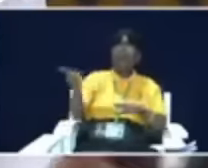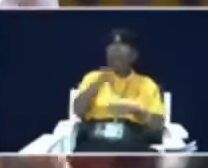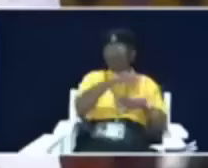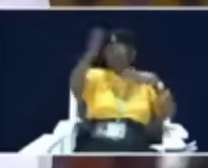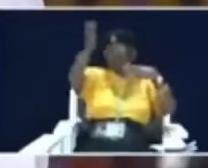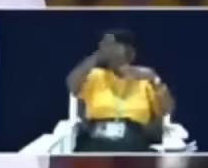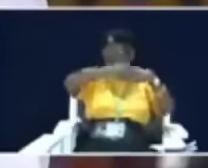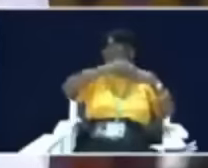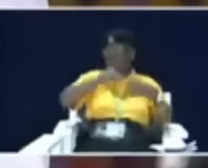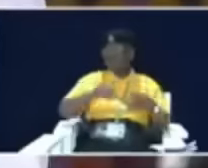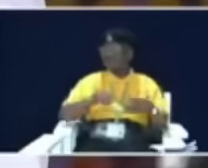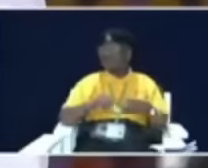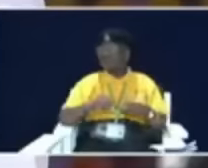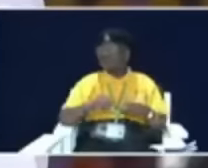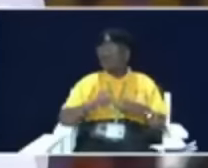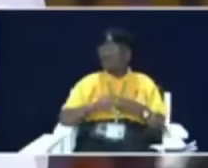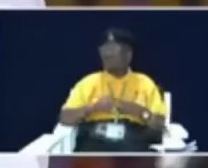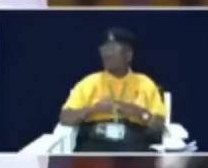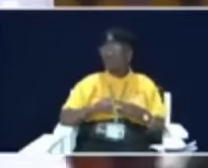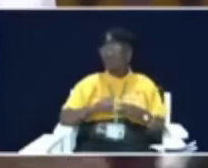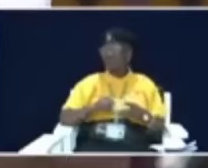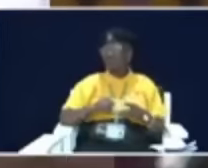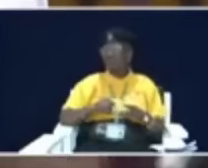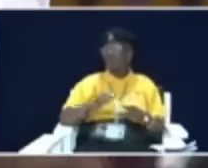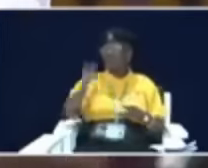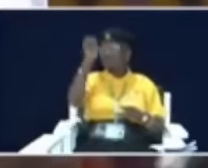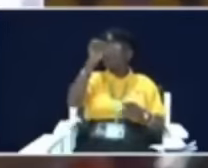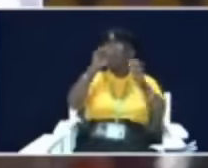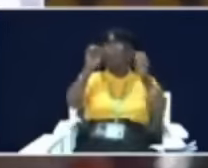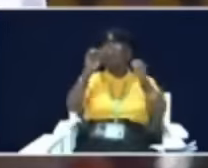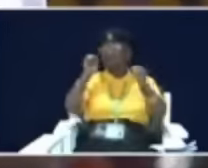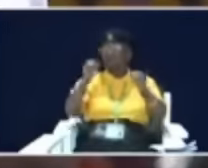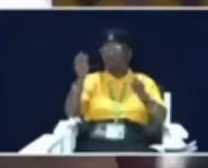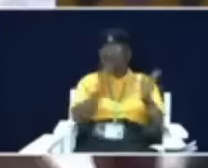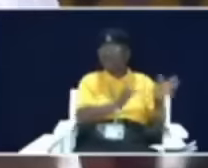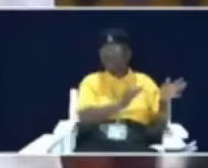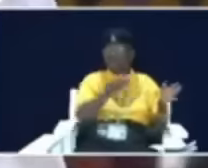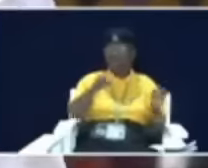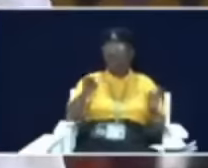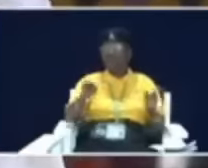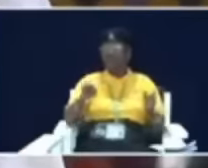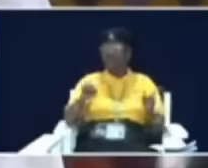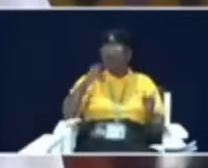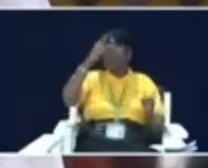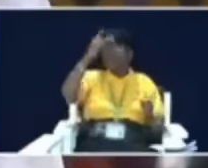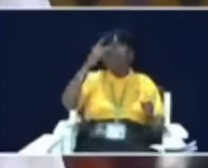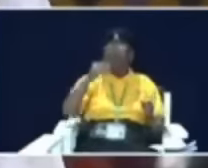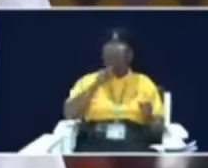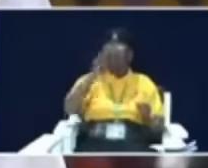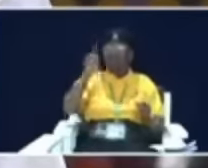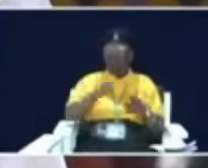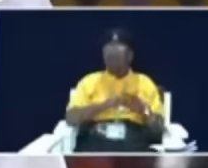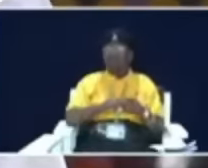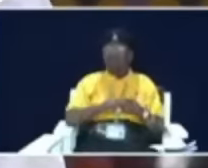Because the plan of Pharaoh and his host was, to recapture the children